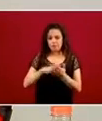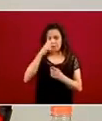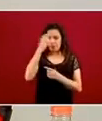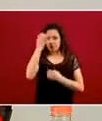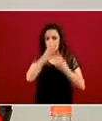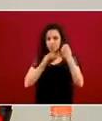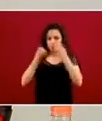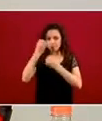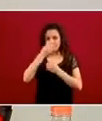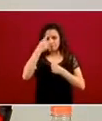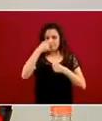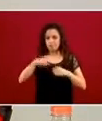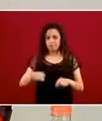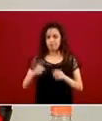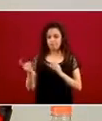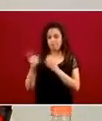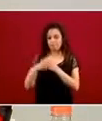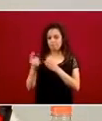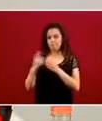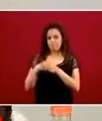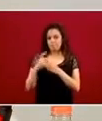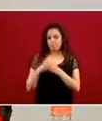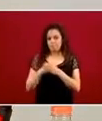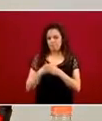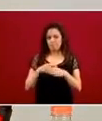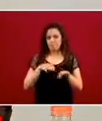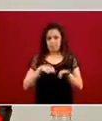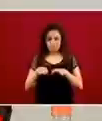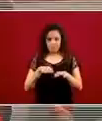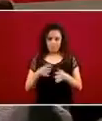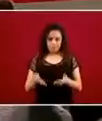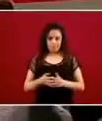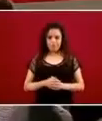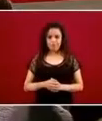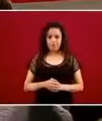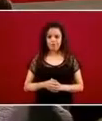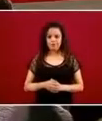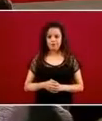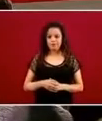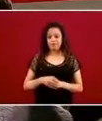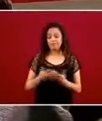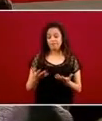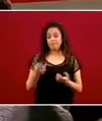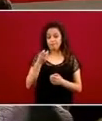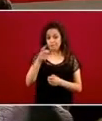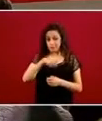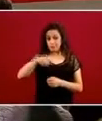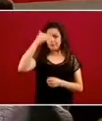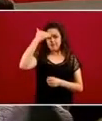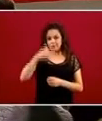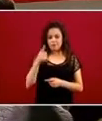register the pre-registration process of the national exam of